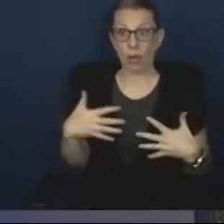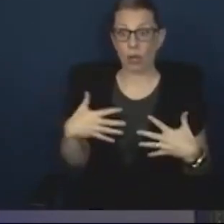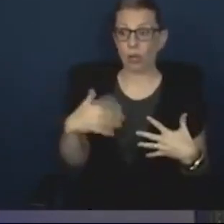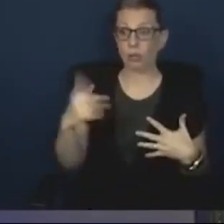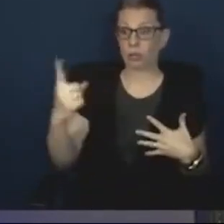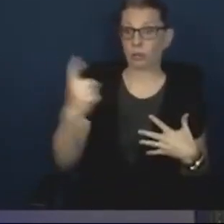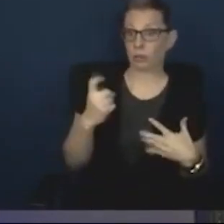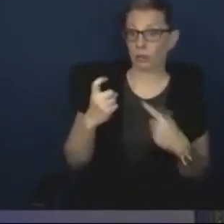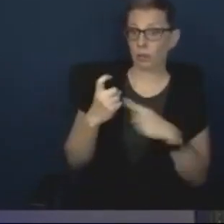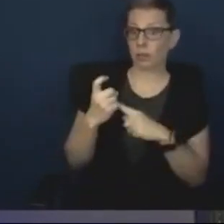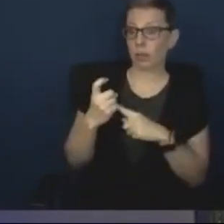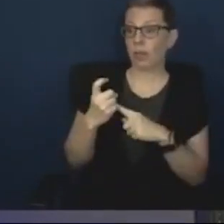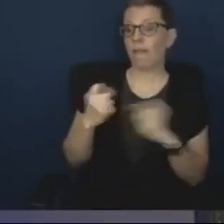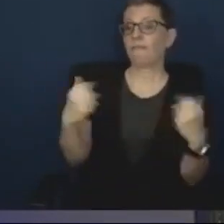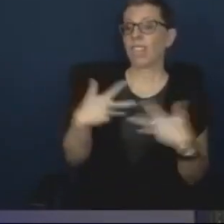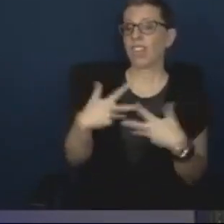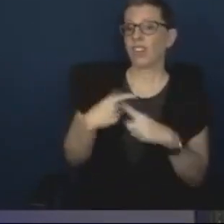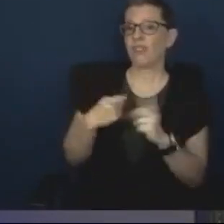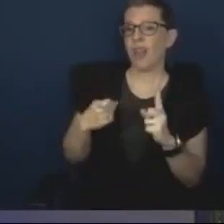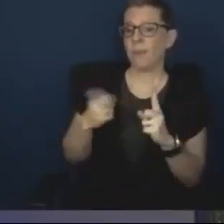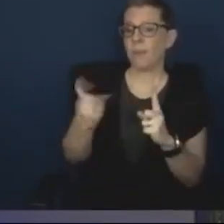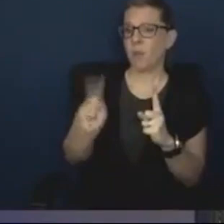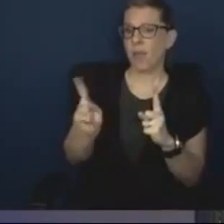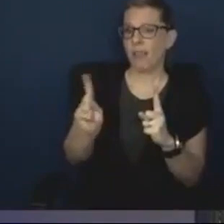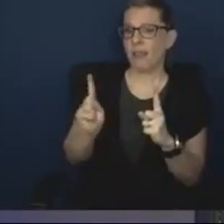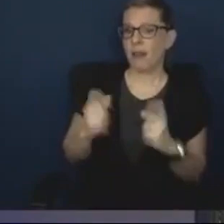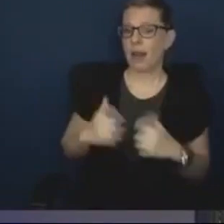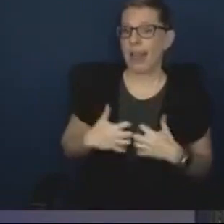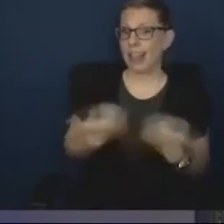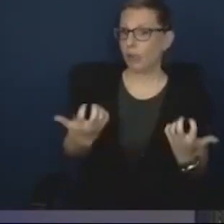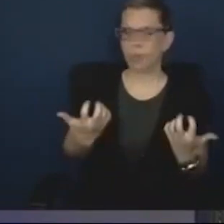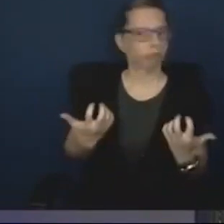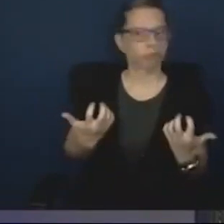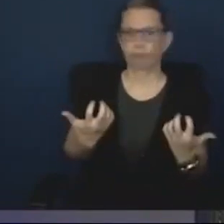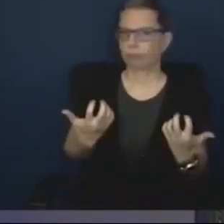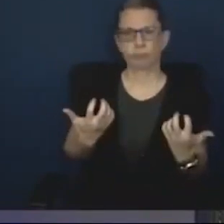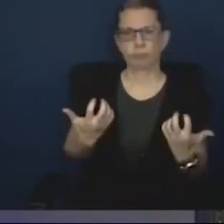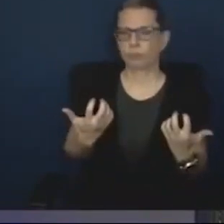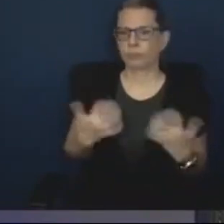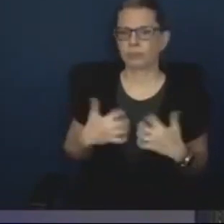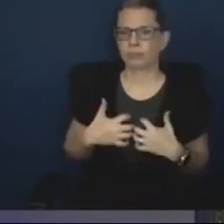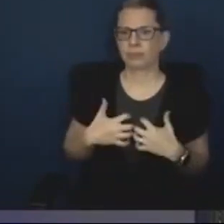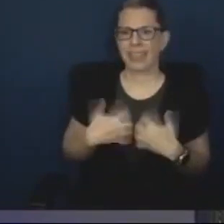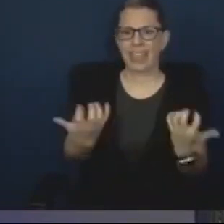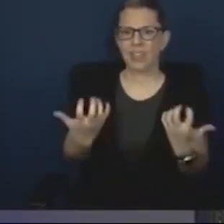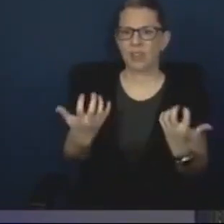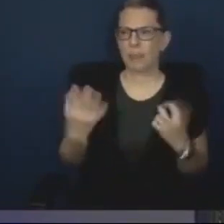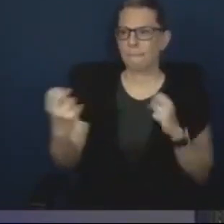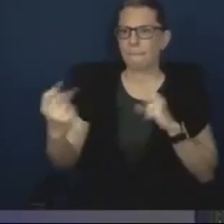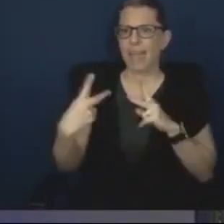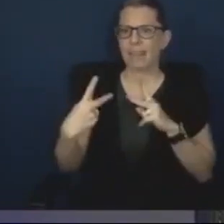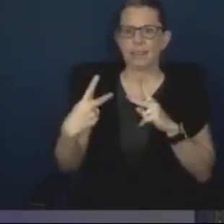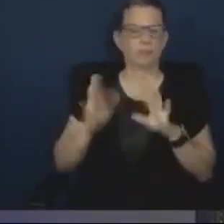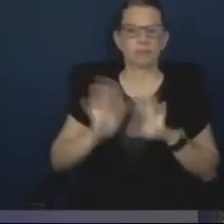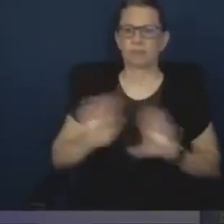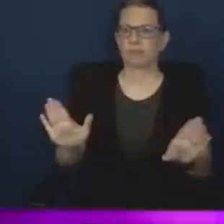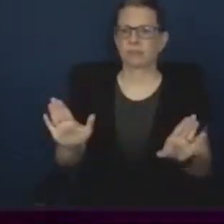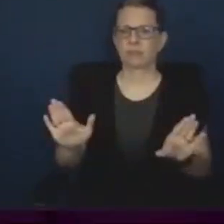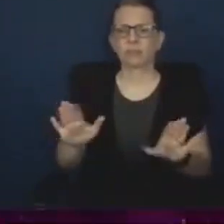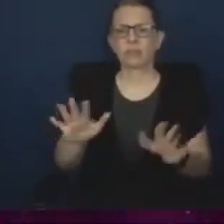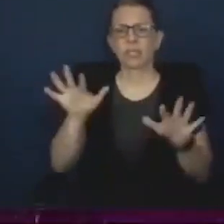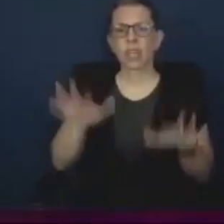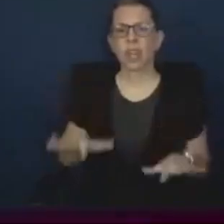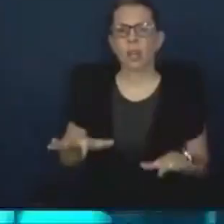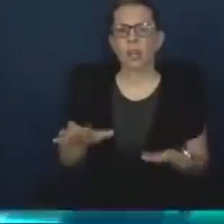fear is not found in just being angry, angry in return. Can we get to some community questions? Can I ask you one more